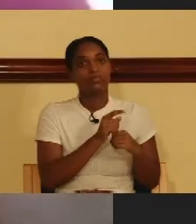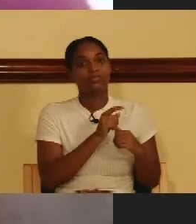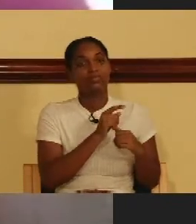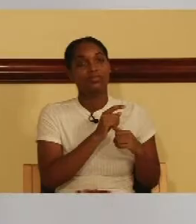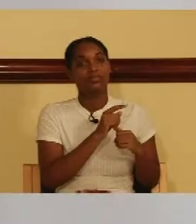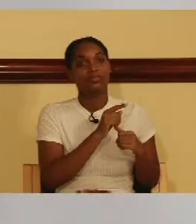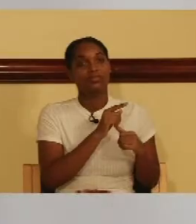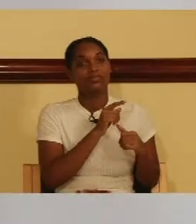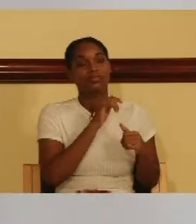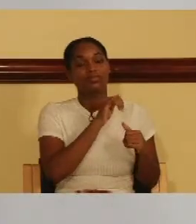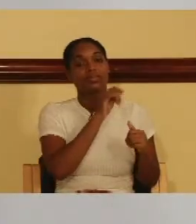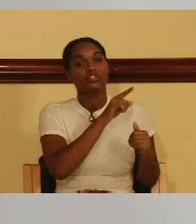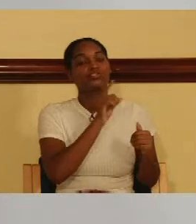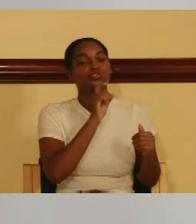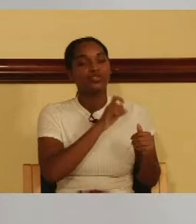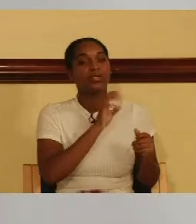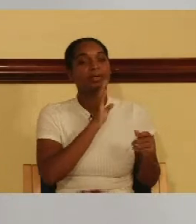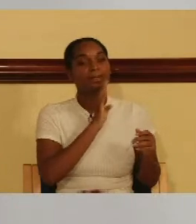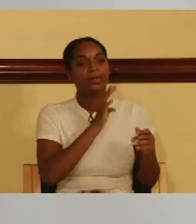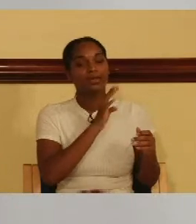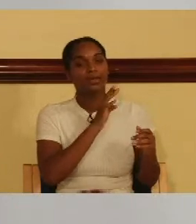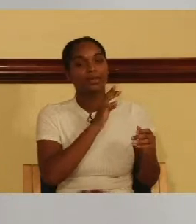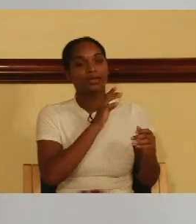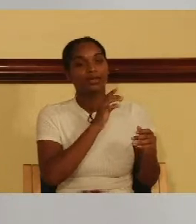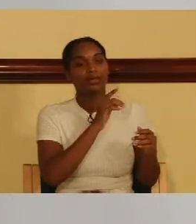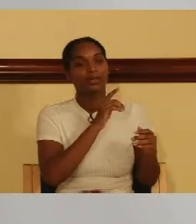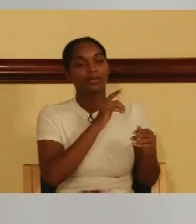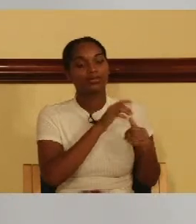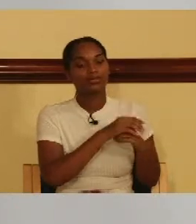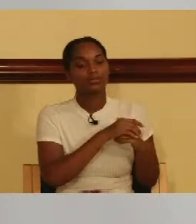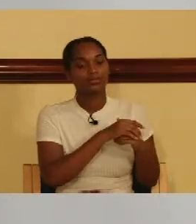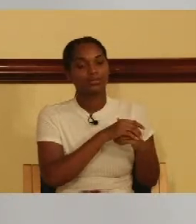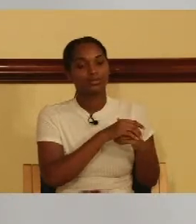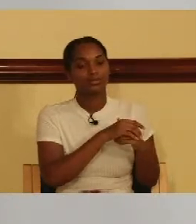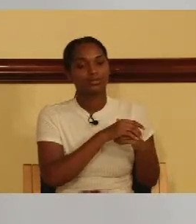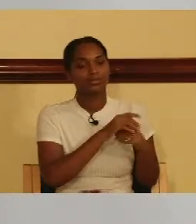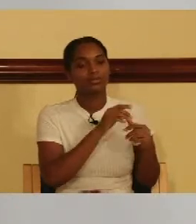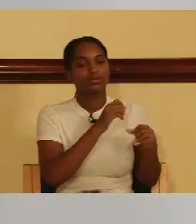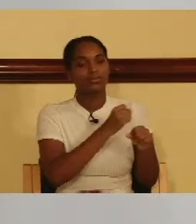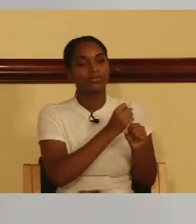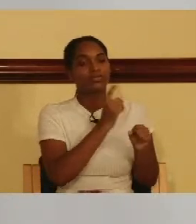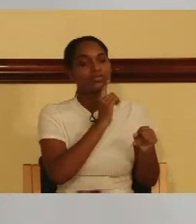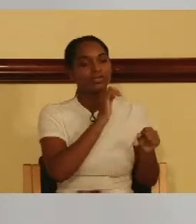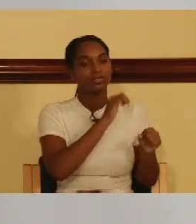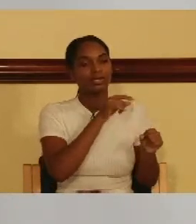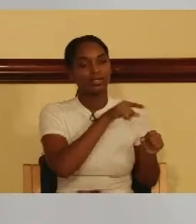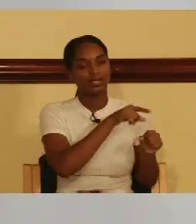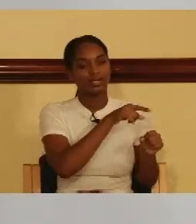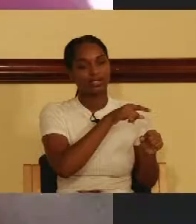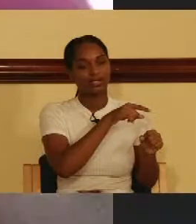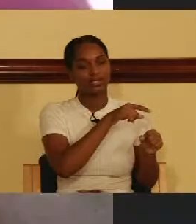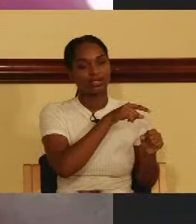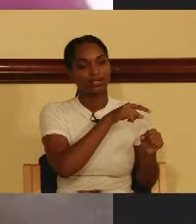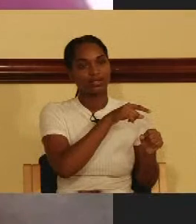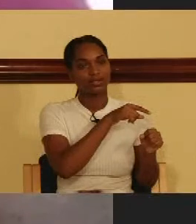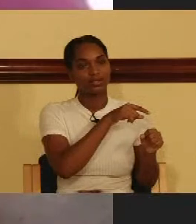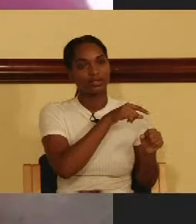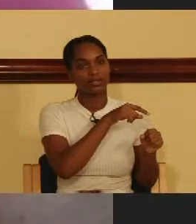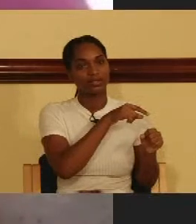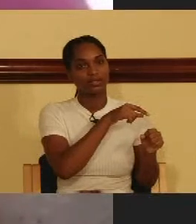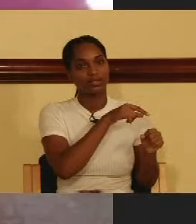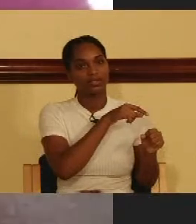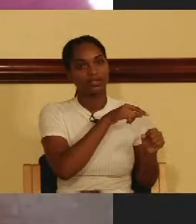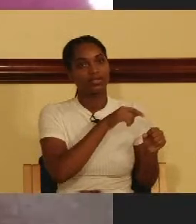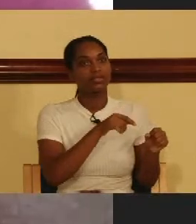that should be marginalized, but are persons who actually can add value to society and are